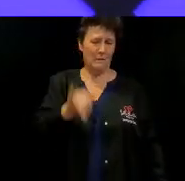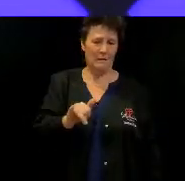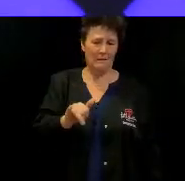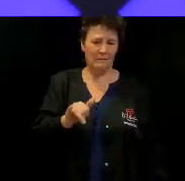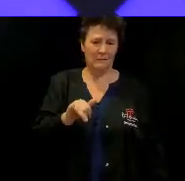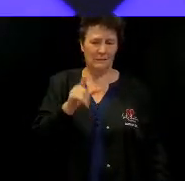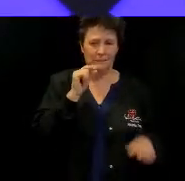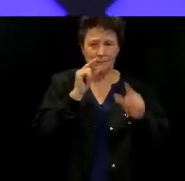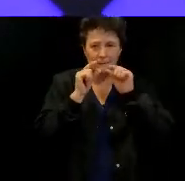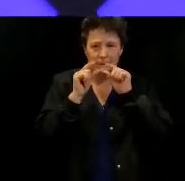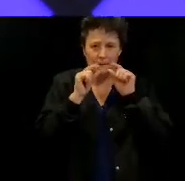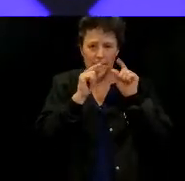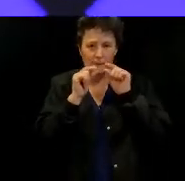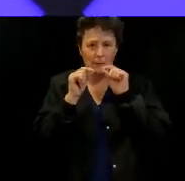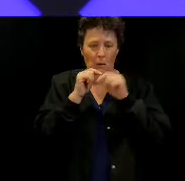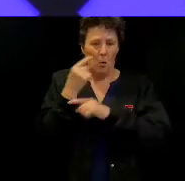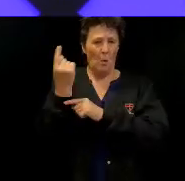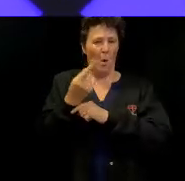chatterbox.